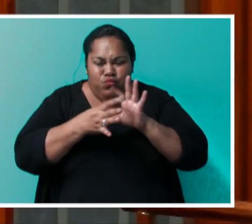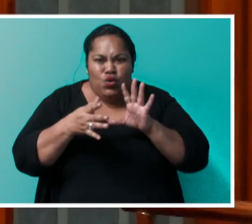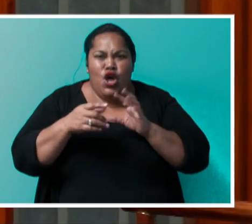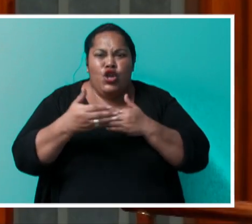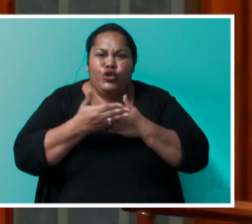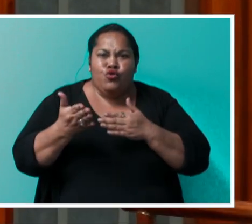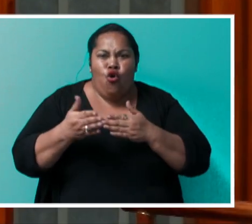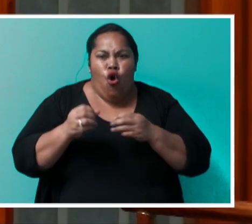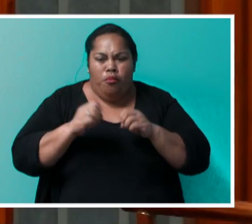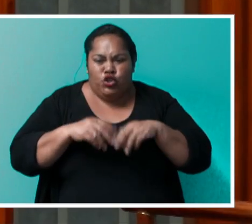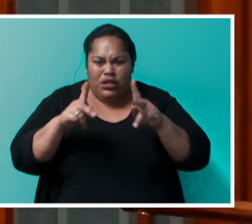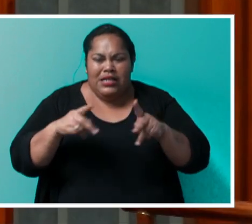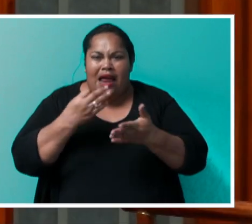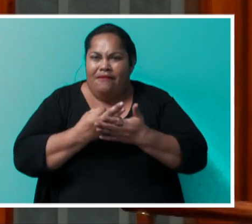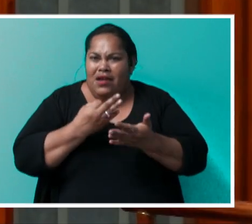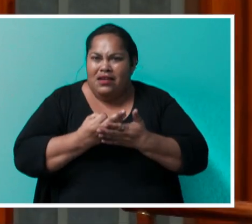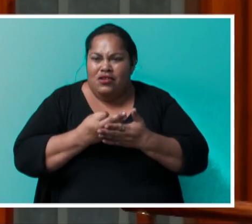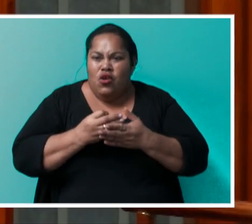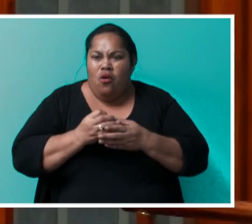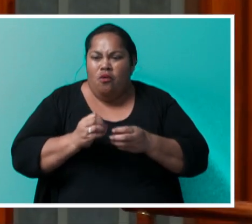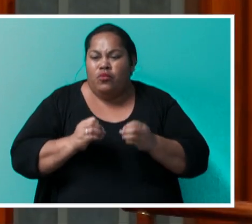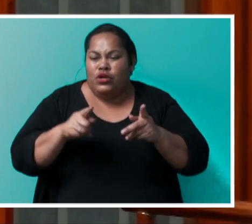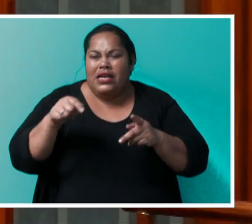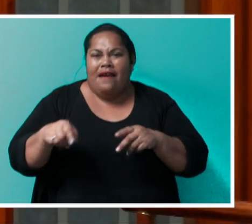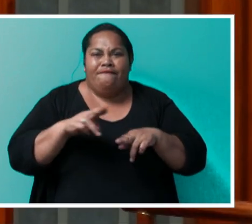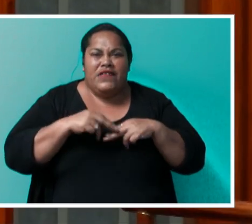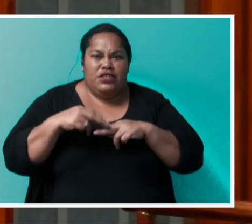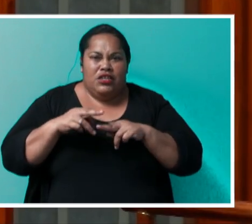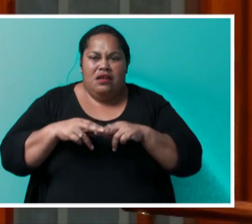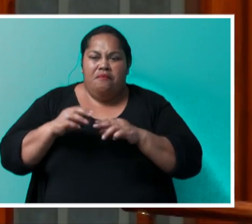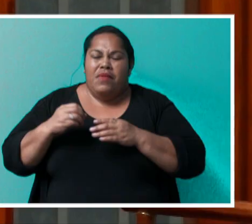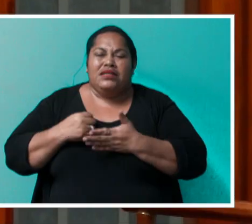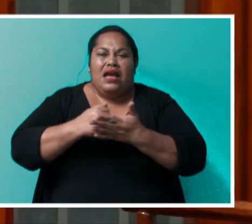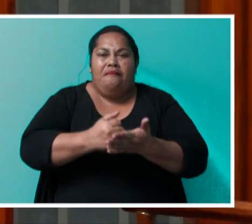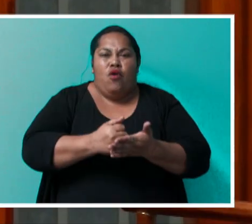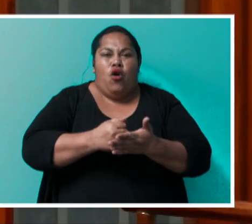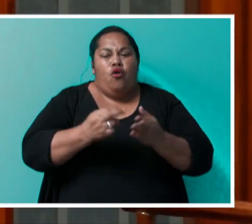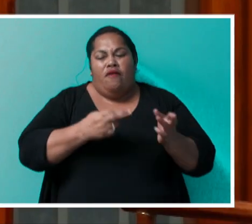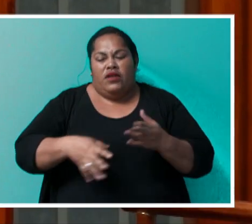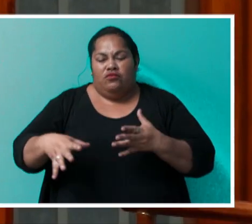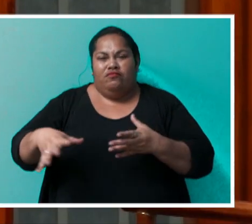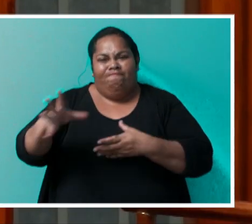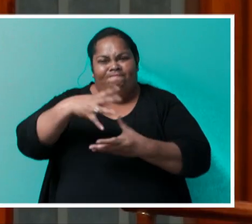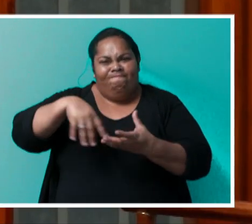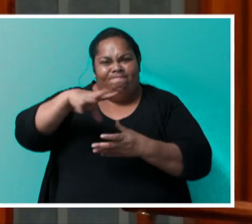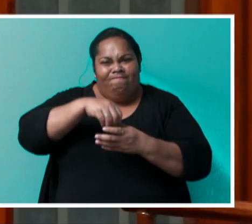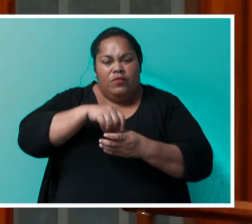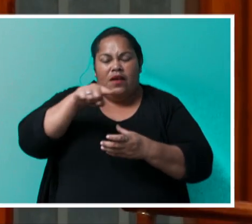financial inclusion in Fiji. By supporting FDB's efforts to integrate AI into credit